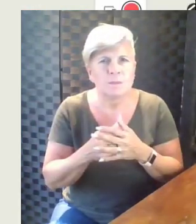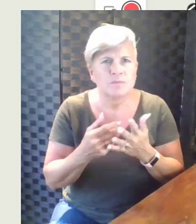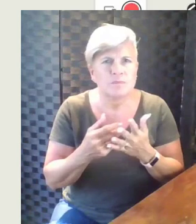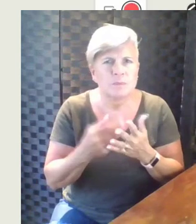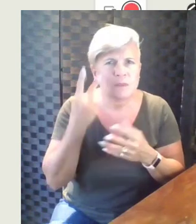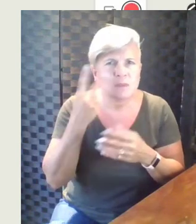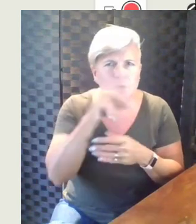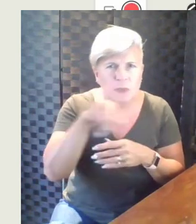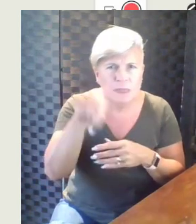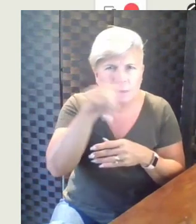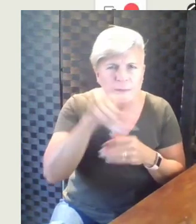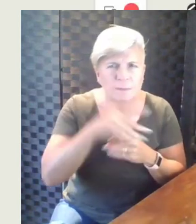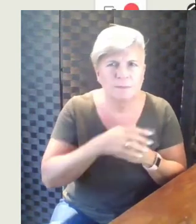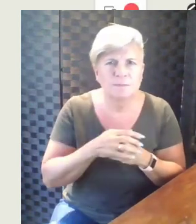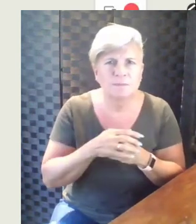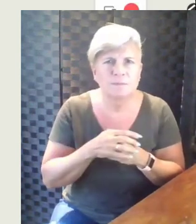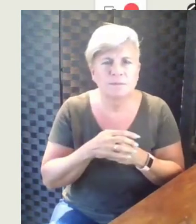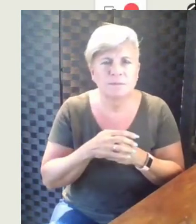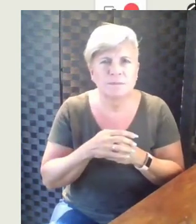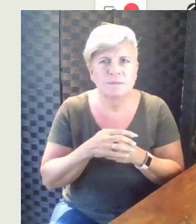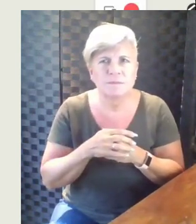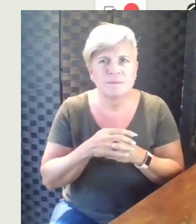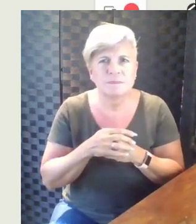look at what's up here.